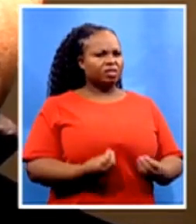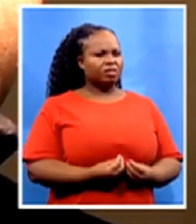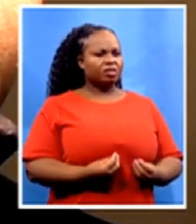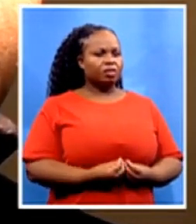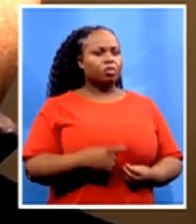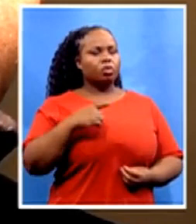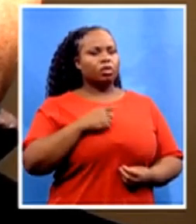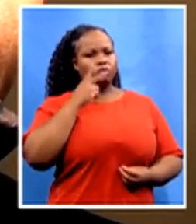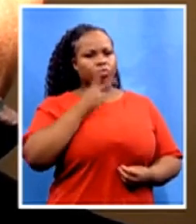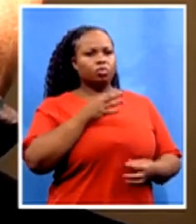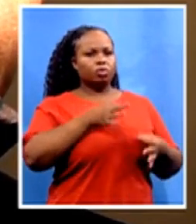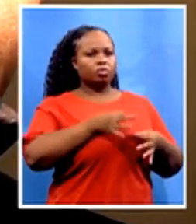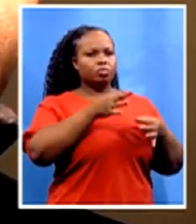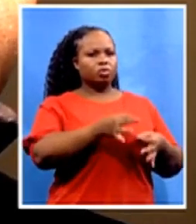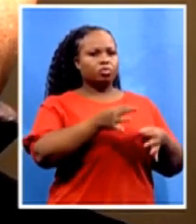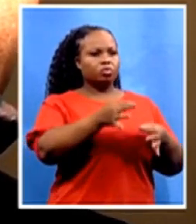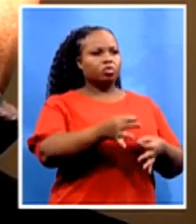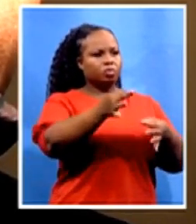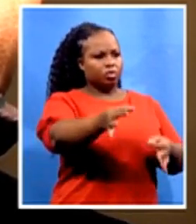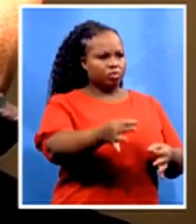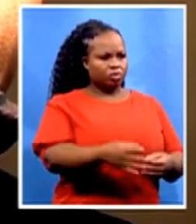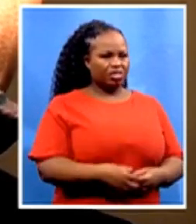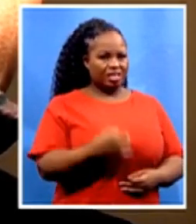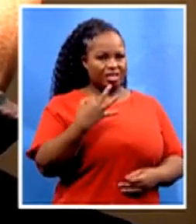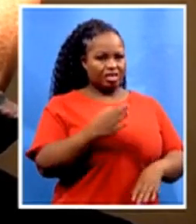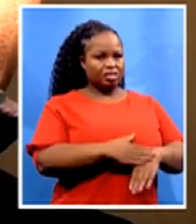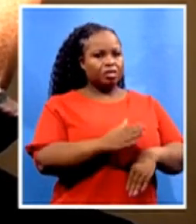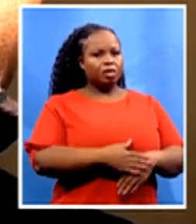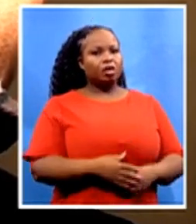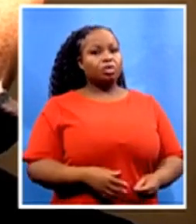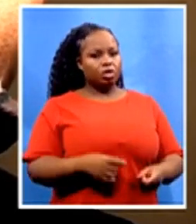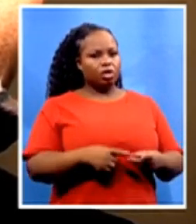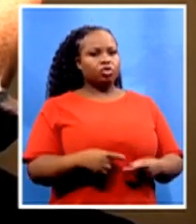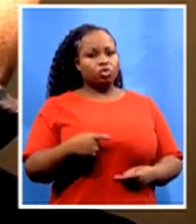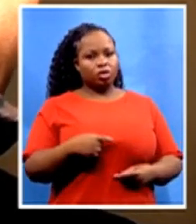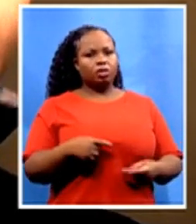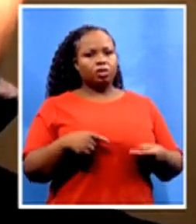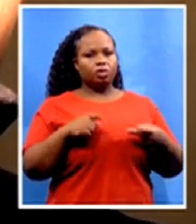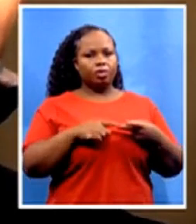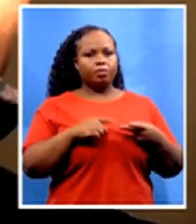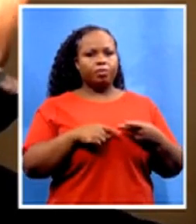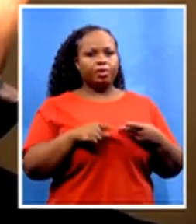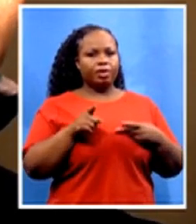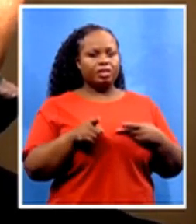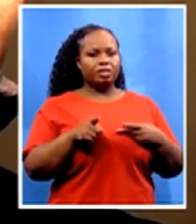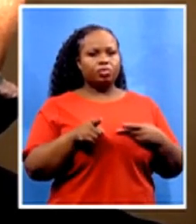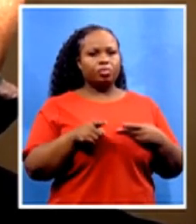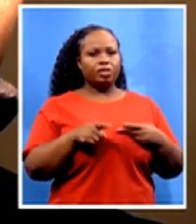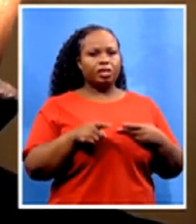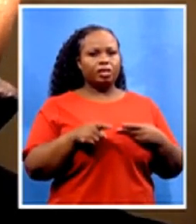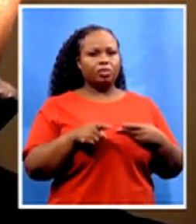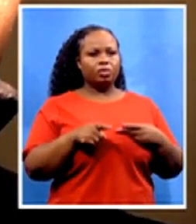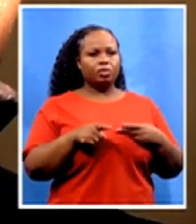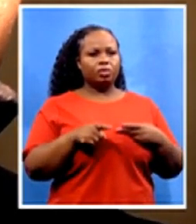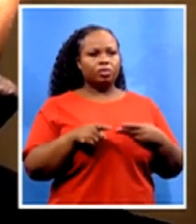le magama raro ga ke gopola ga botse ka makala bathata a metsi a le gore a bone mo court ke eng se le gore motlhong o